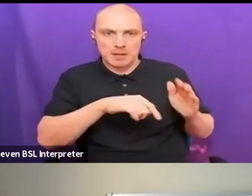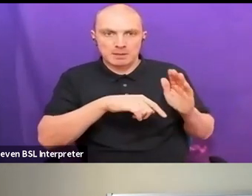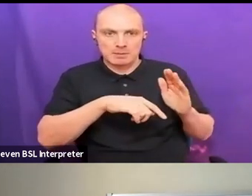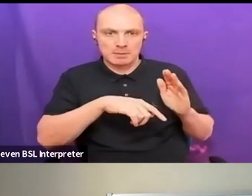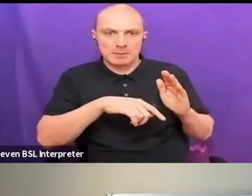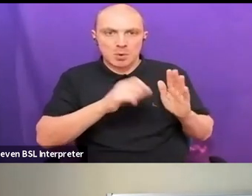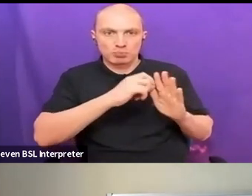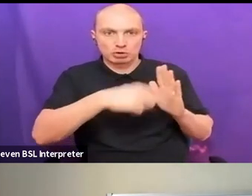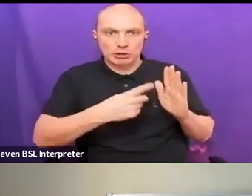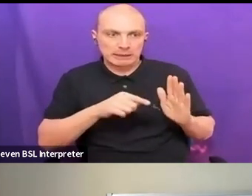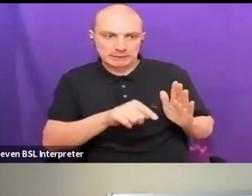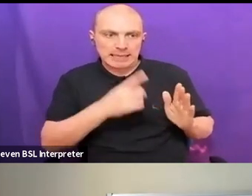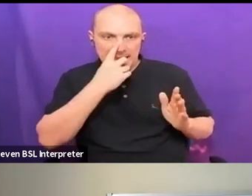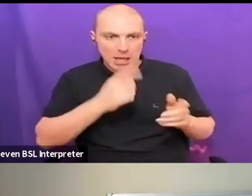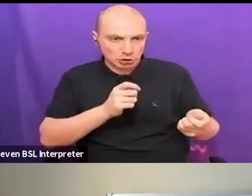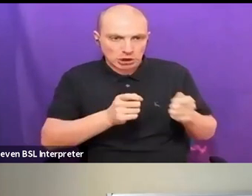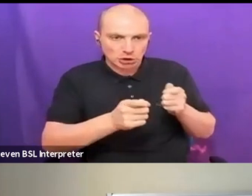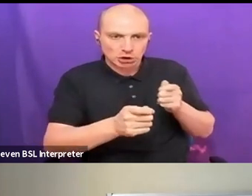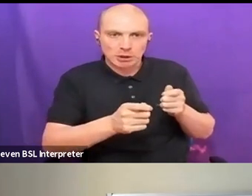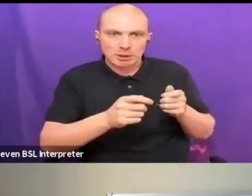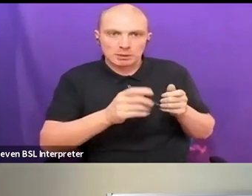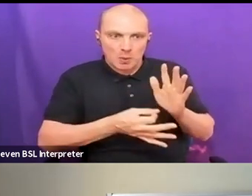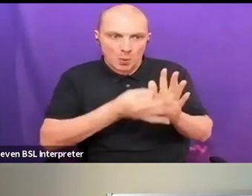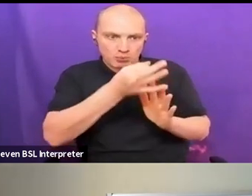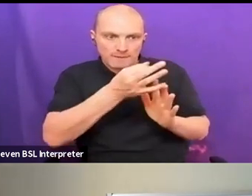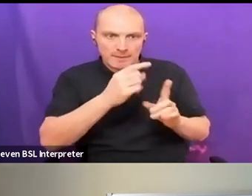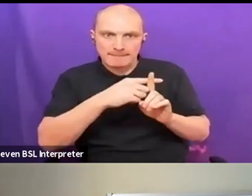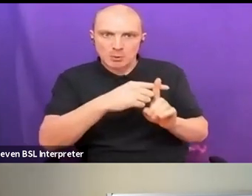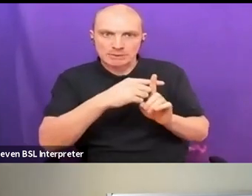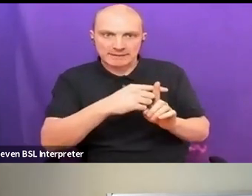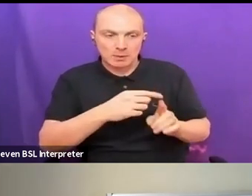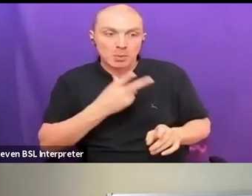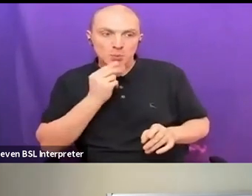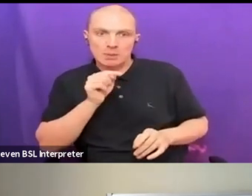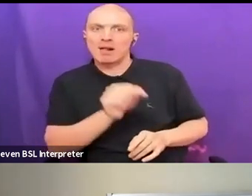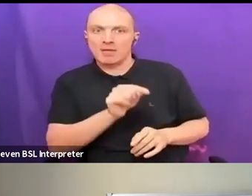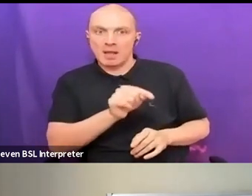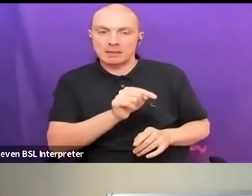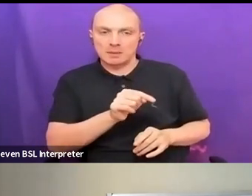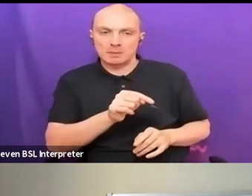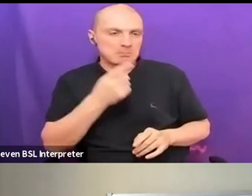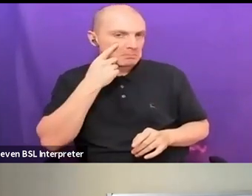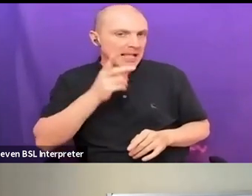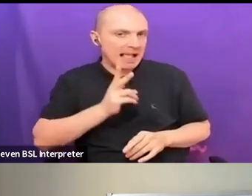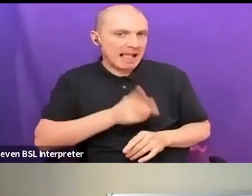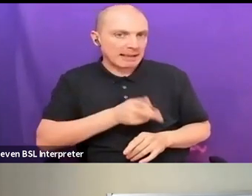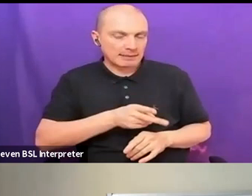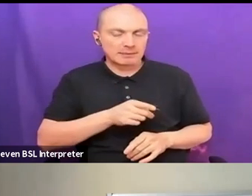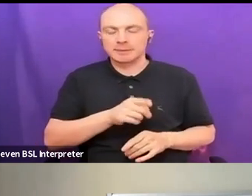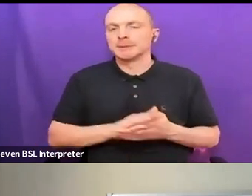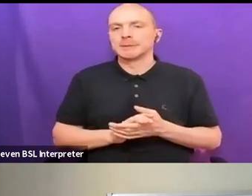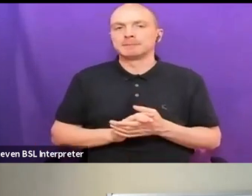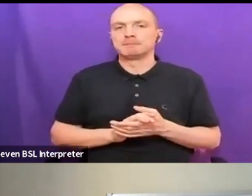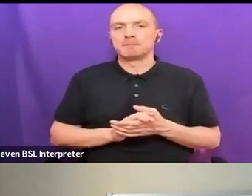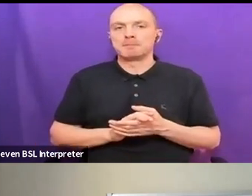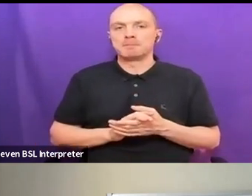otherwise antisocial. So I think there's opportunities there. I did mention that we've got a sum of money attached to what we're